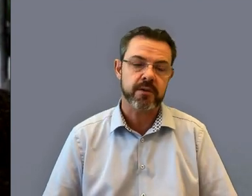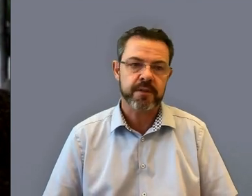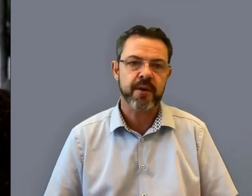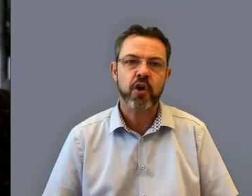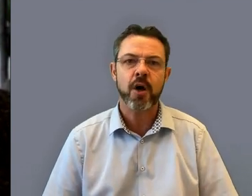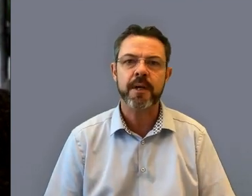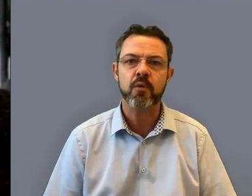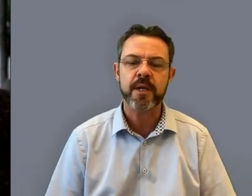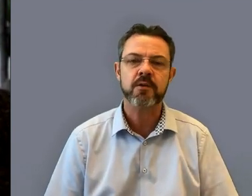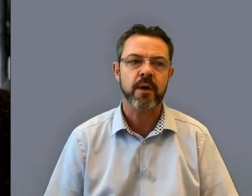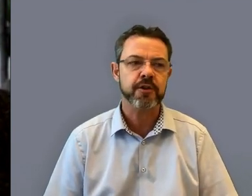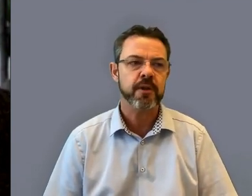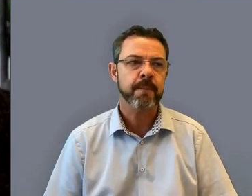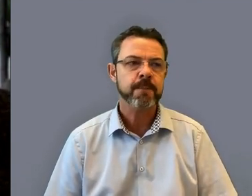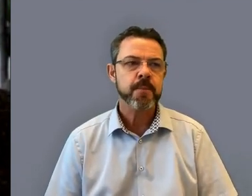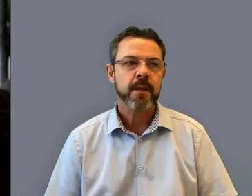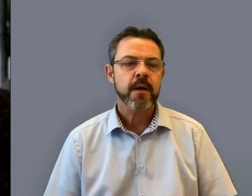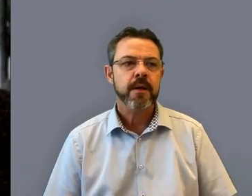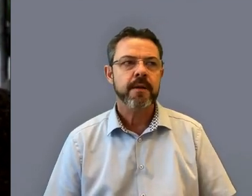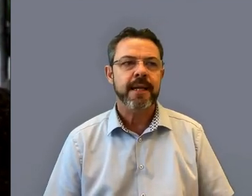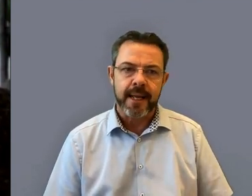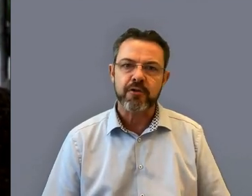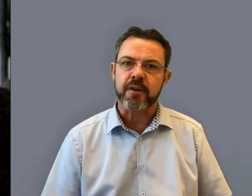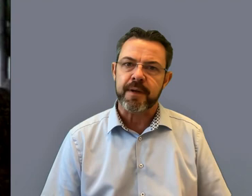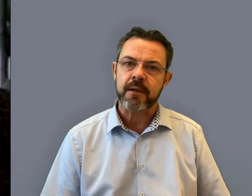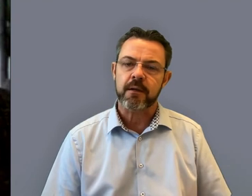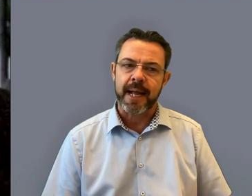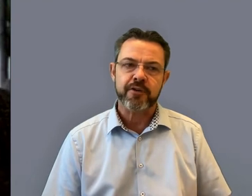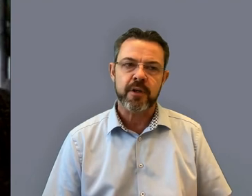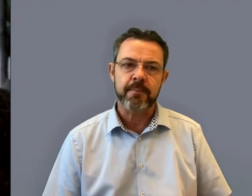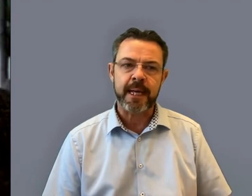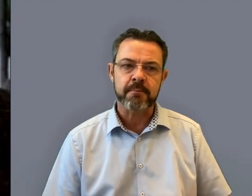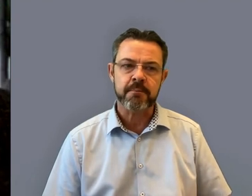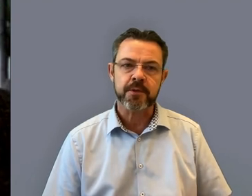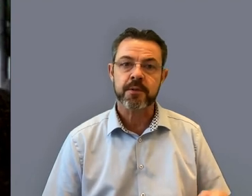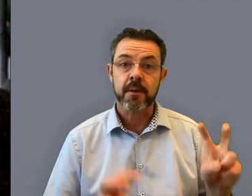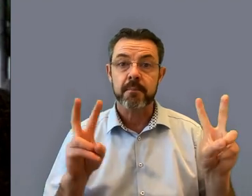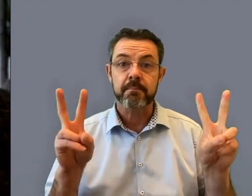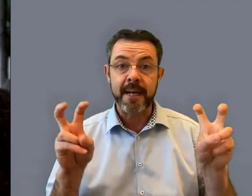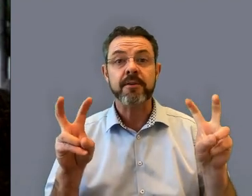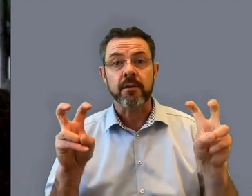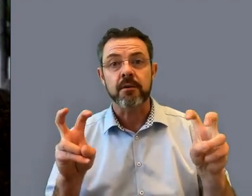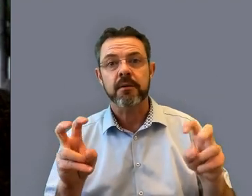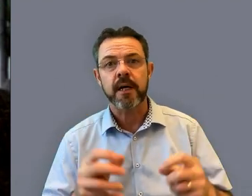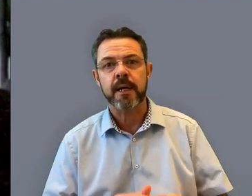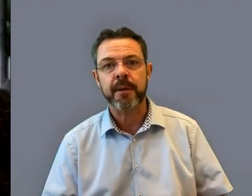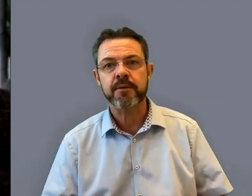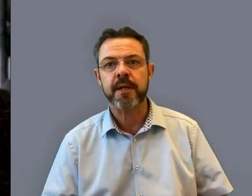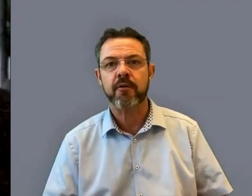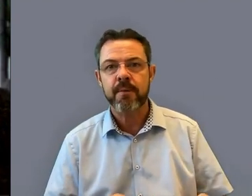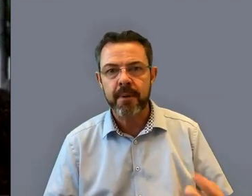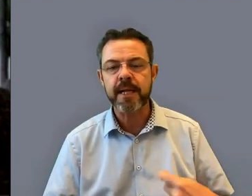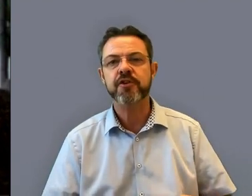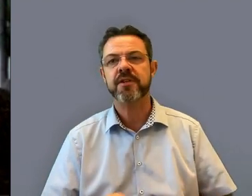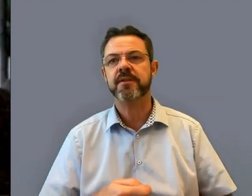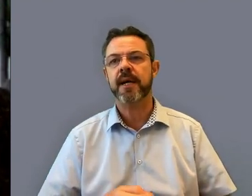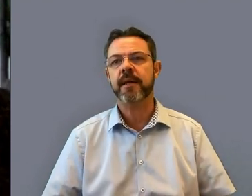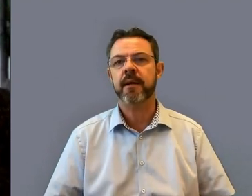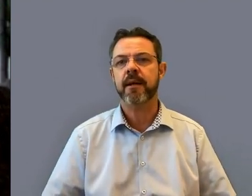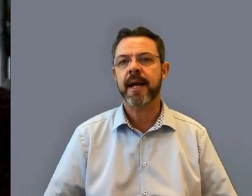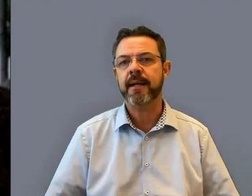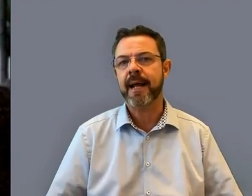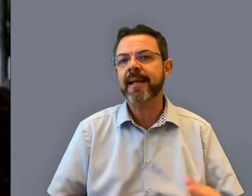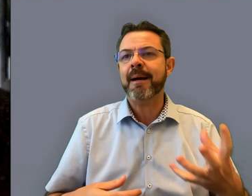situations, which is very common in waste collection, the electric vehicle actually becomes better because it